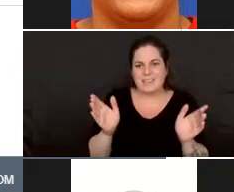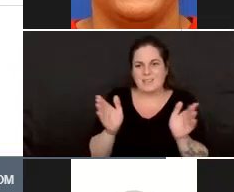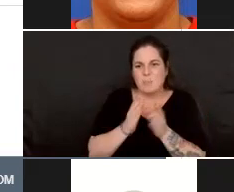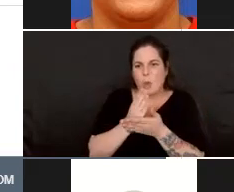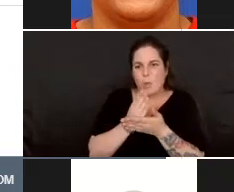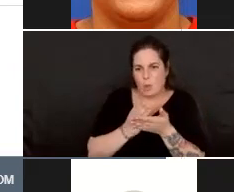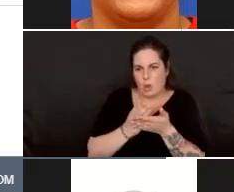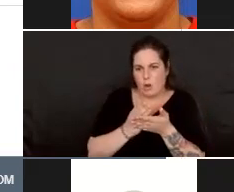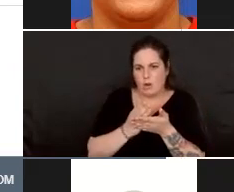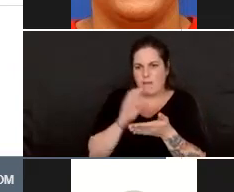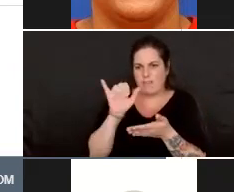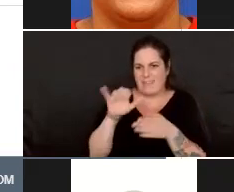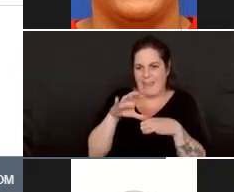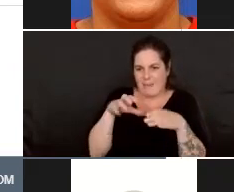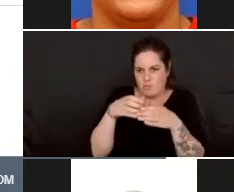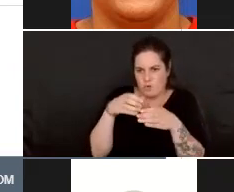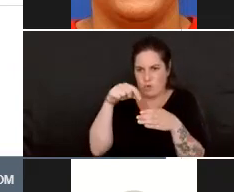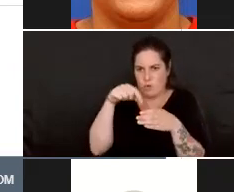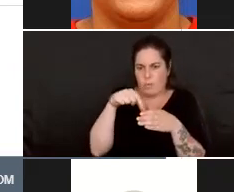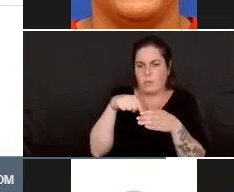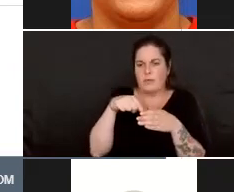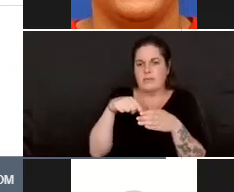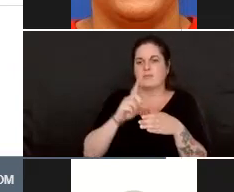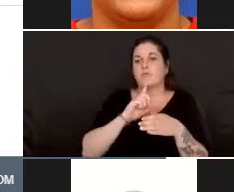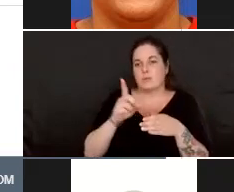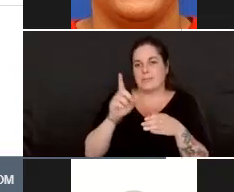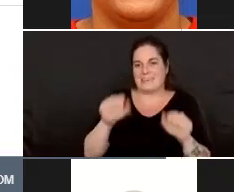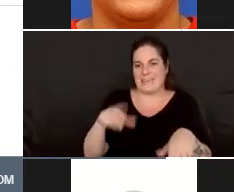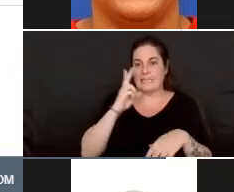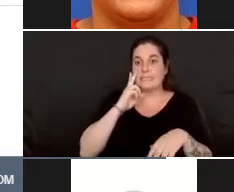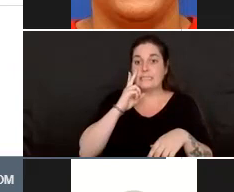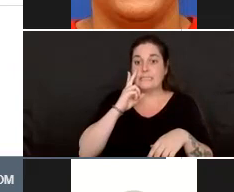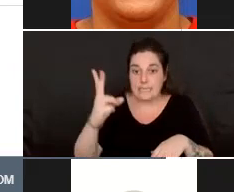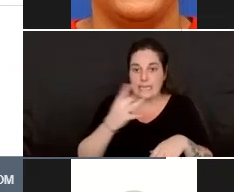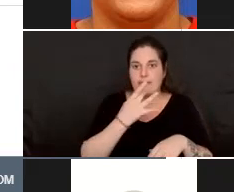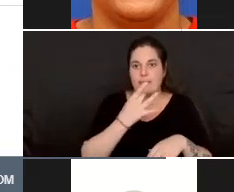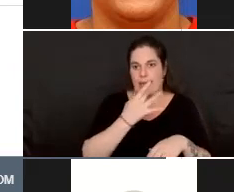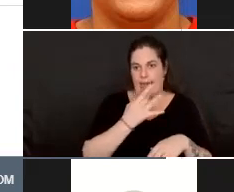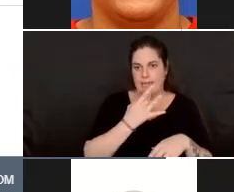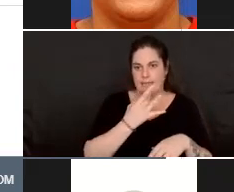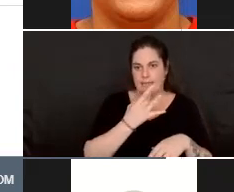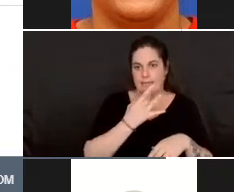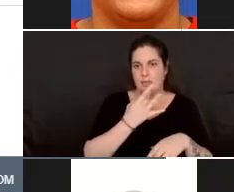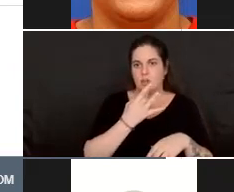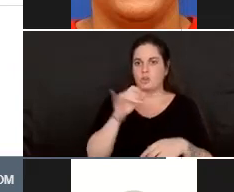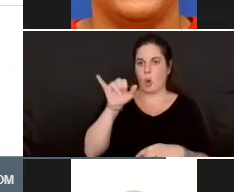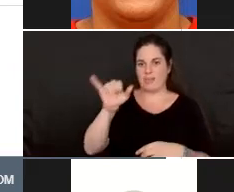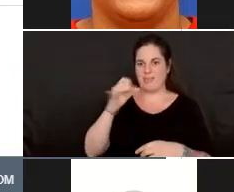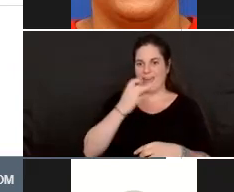the electromagnetic spectrum is visible light, okay? And so that light